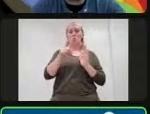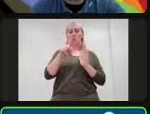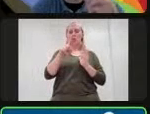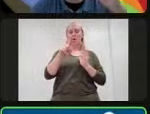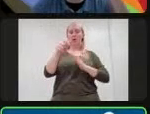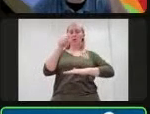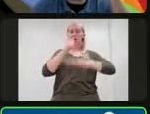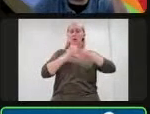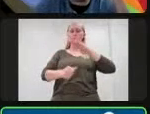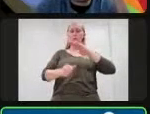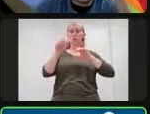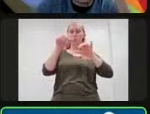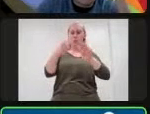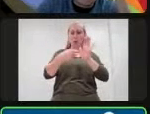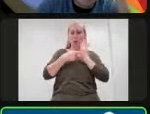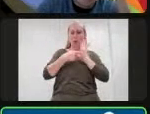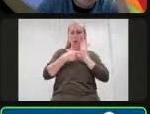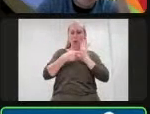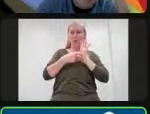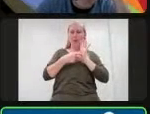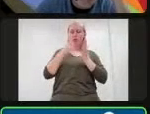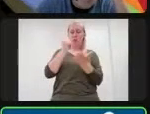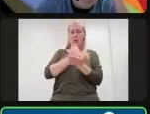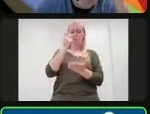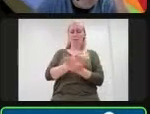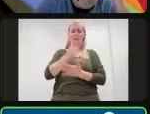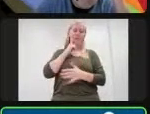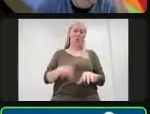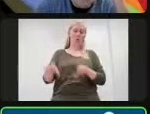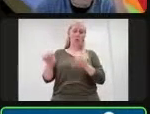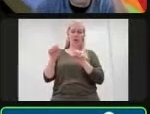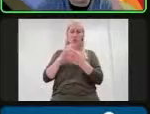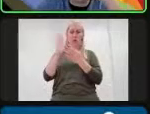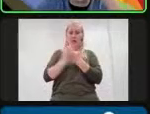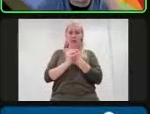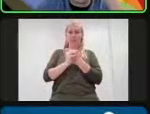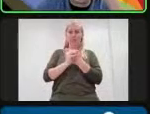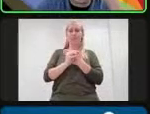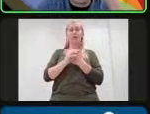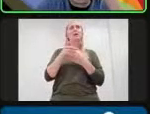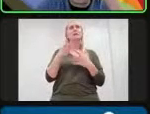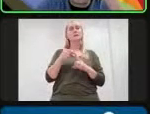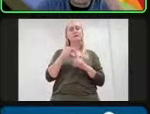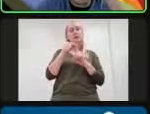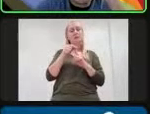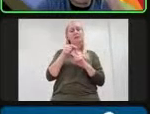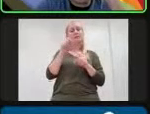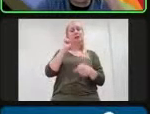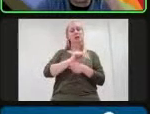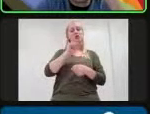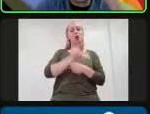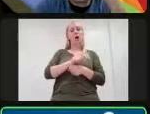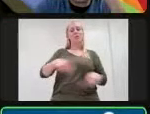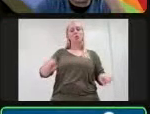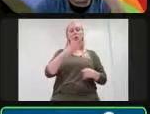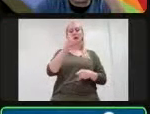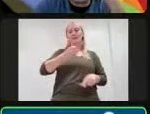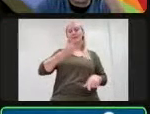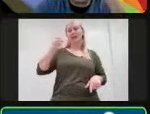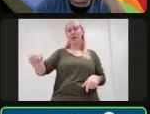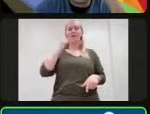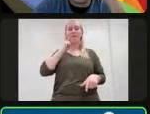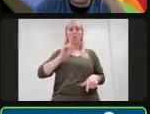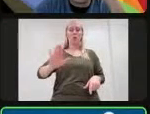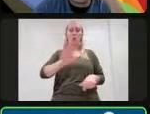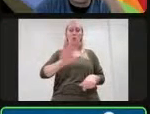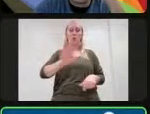for approval of curriculum, yet it's a job that you have delegated to your staff to do,